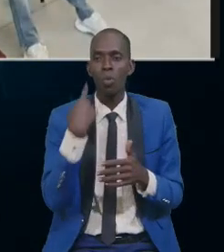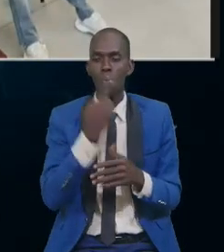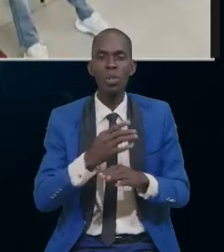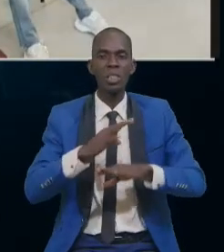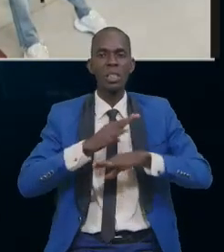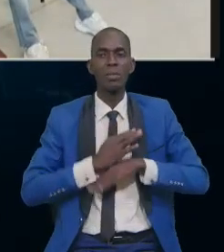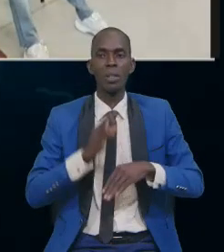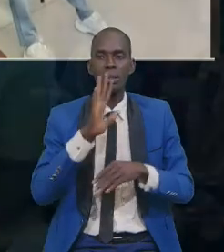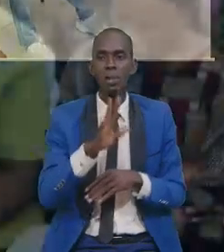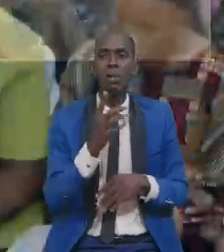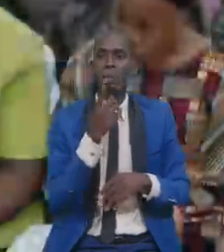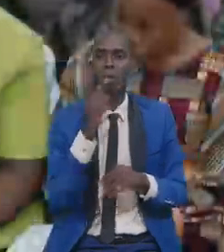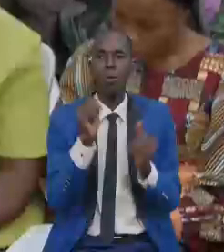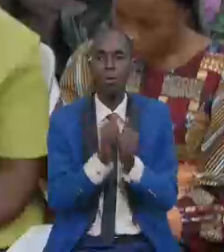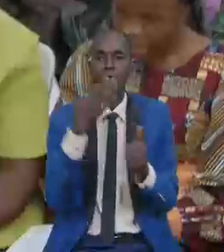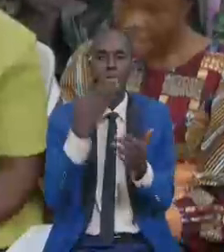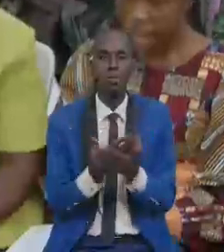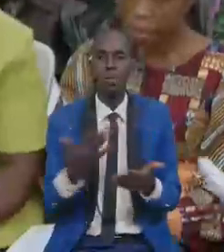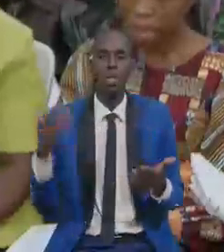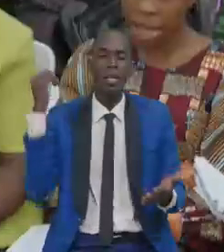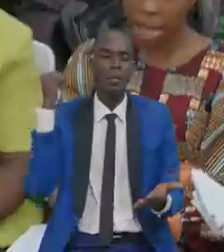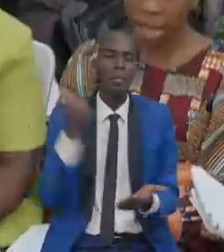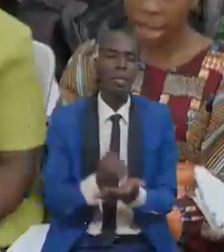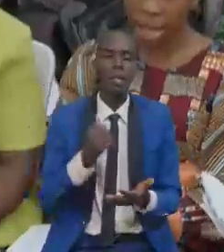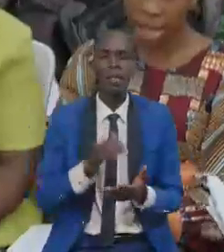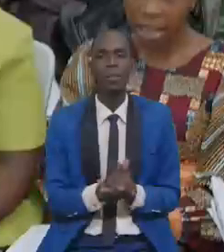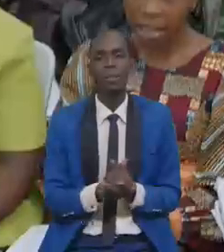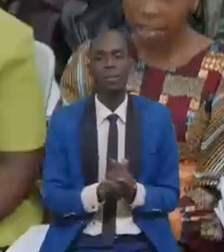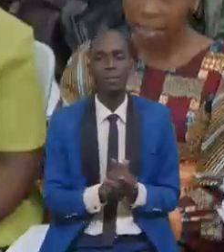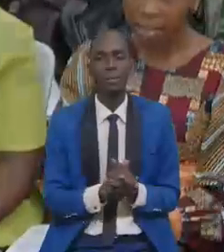good things. Give me a good amen. Yes. Then it